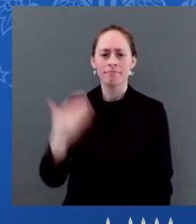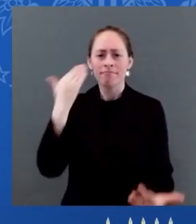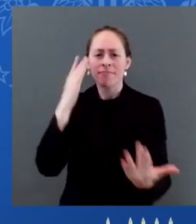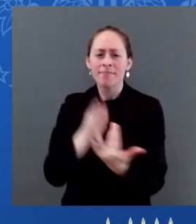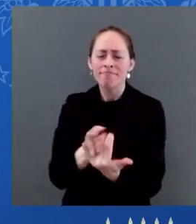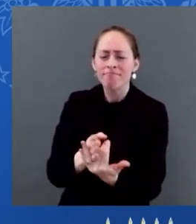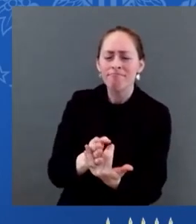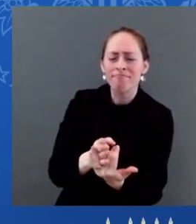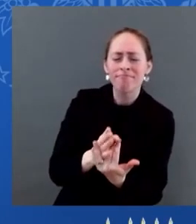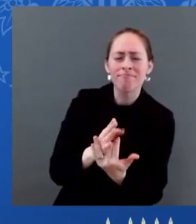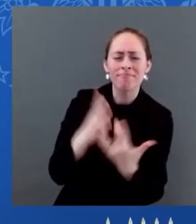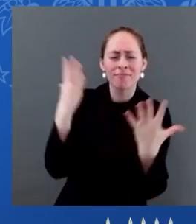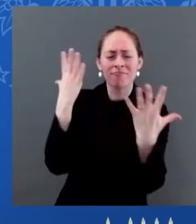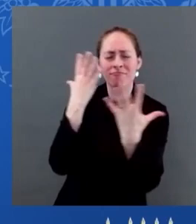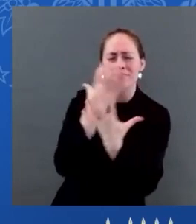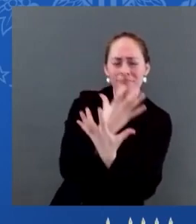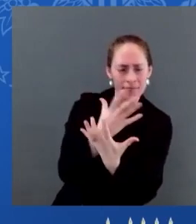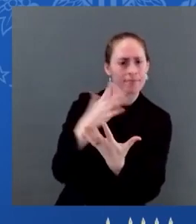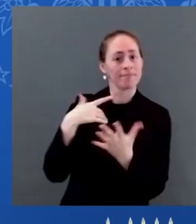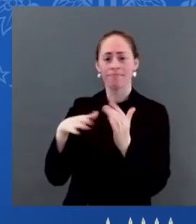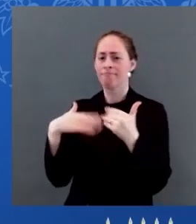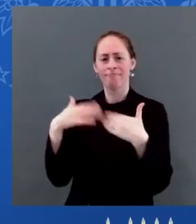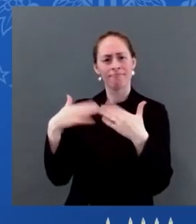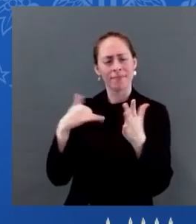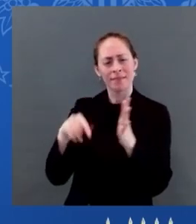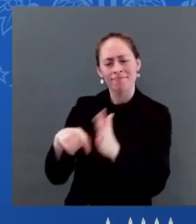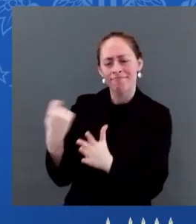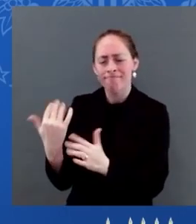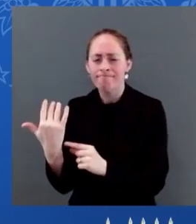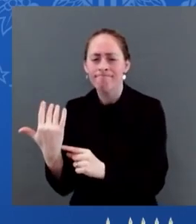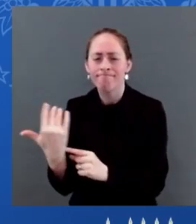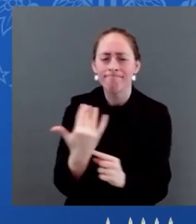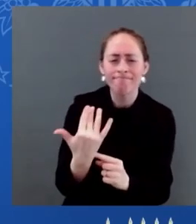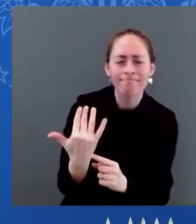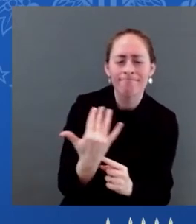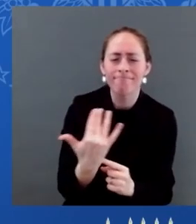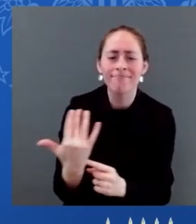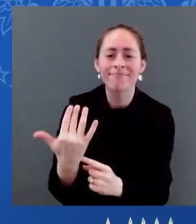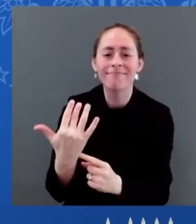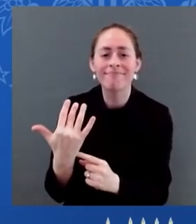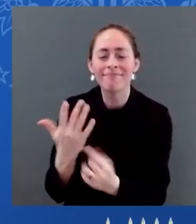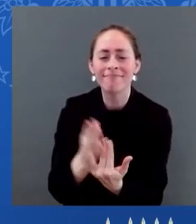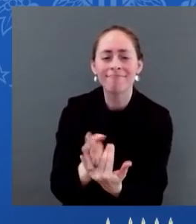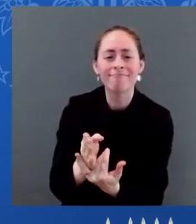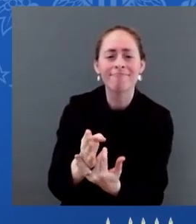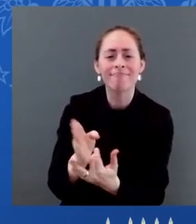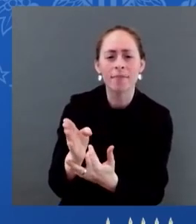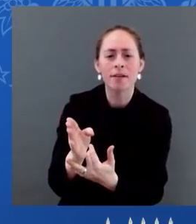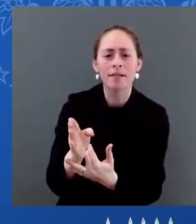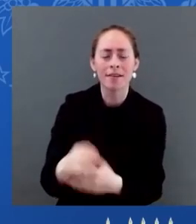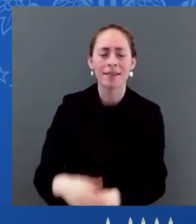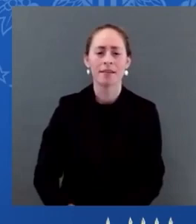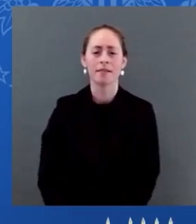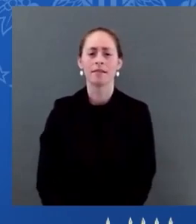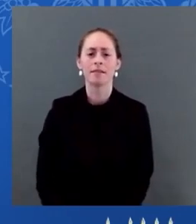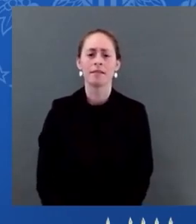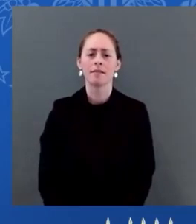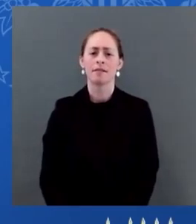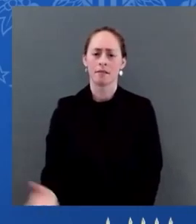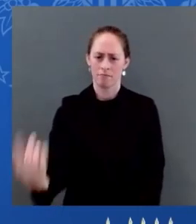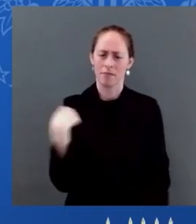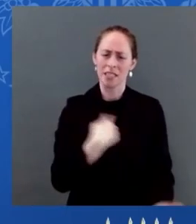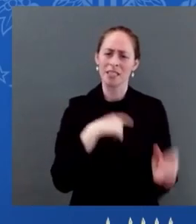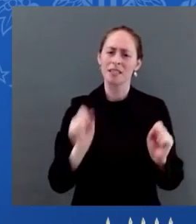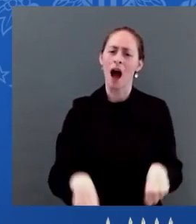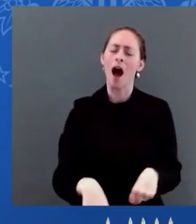possible. When I was recently, as Chuck knows, when I was recently talking with Xi Jinping, he reminded me, he said,